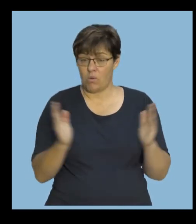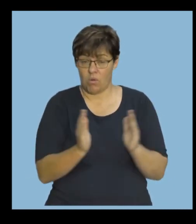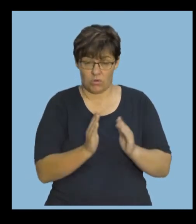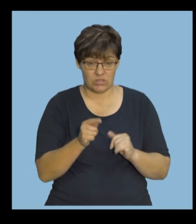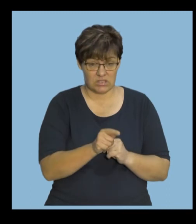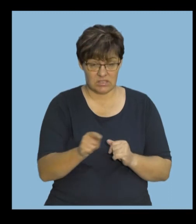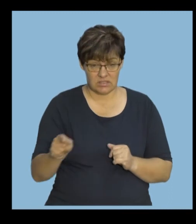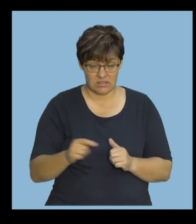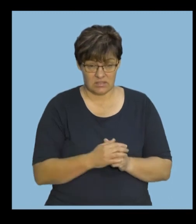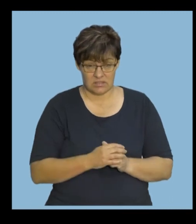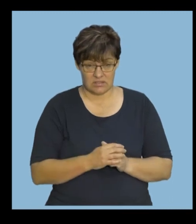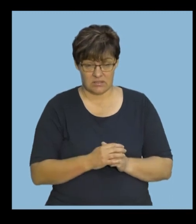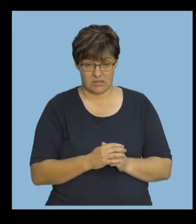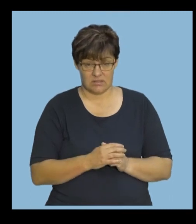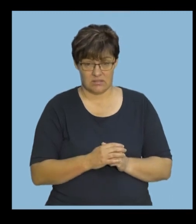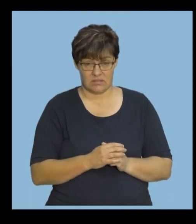close together,